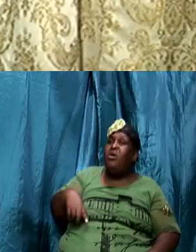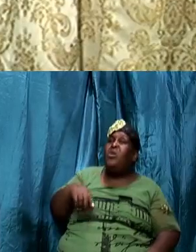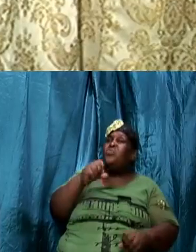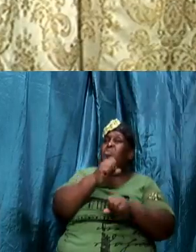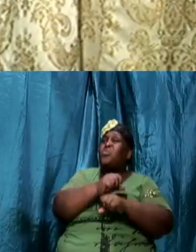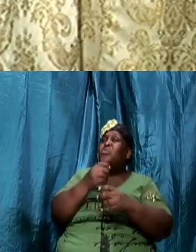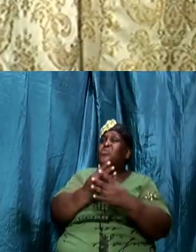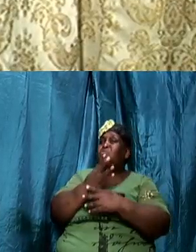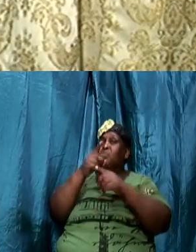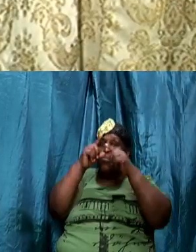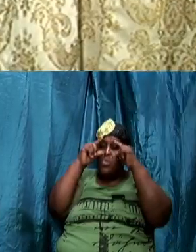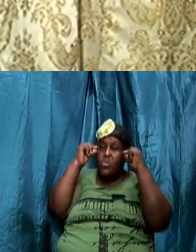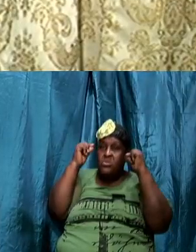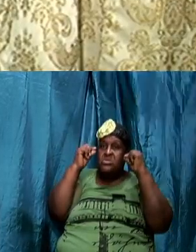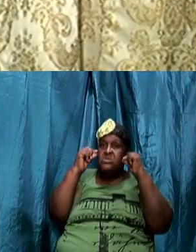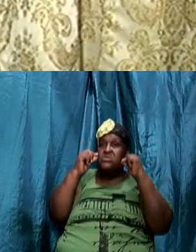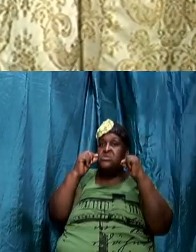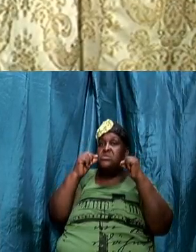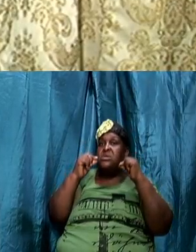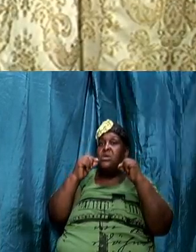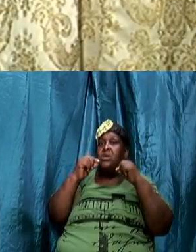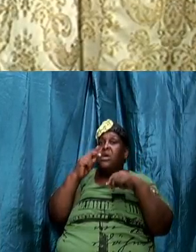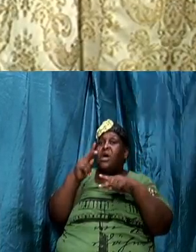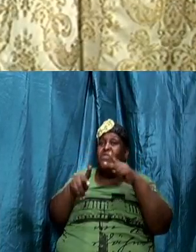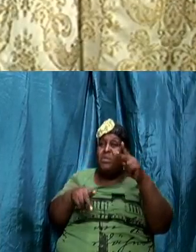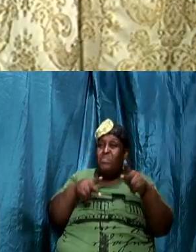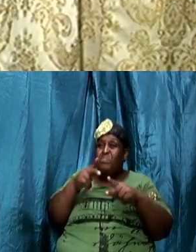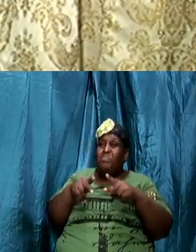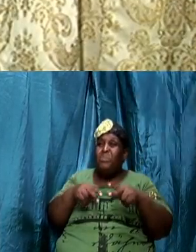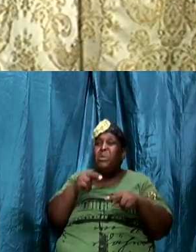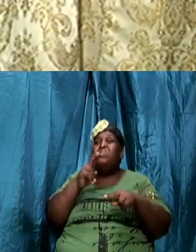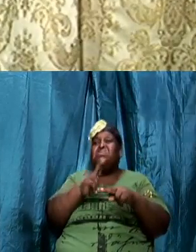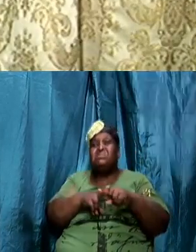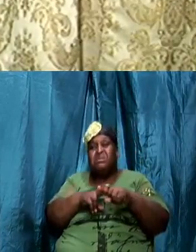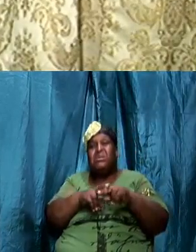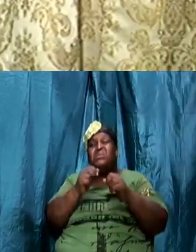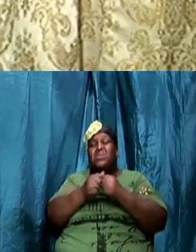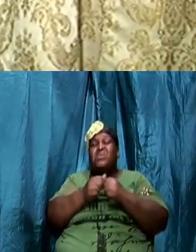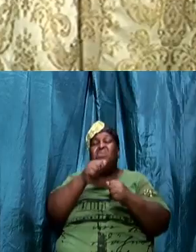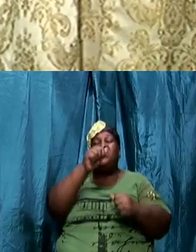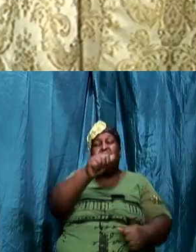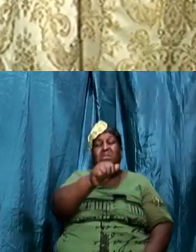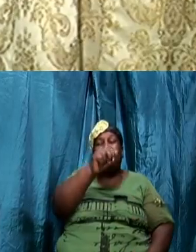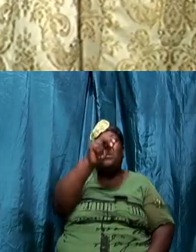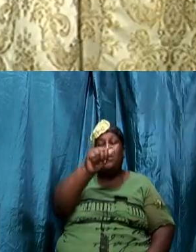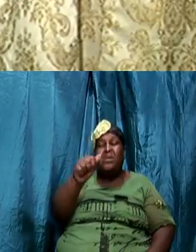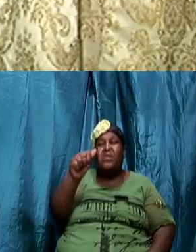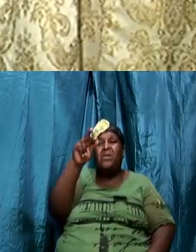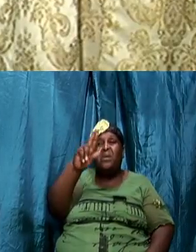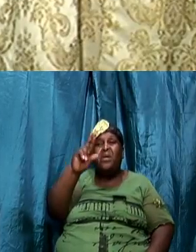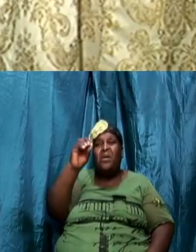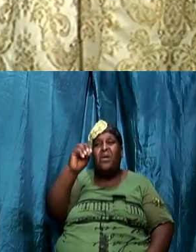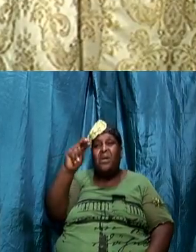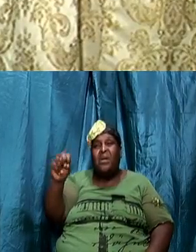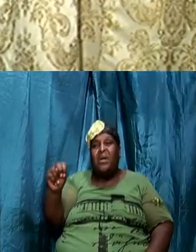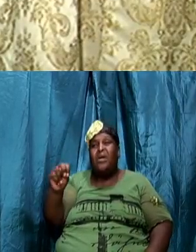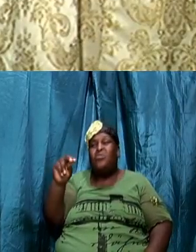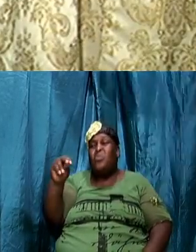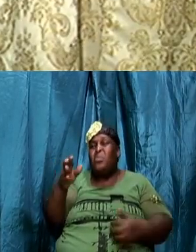are here because of God. And the people sat down with Aaron. And in spite of